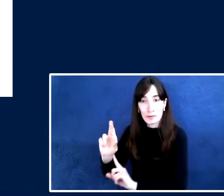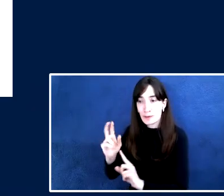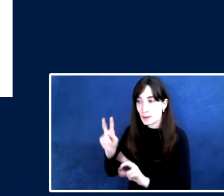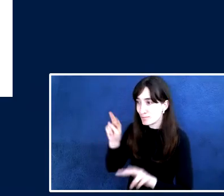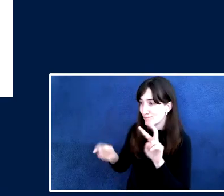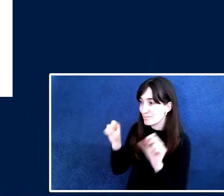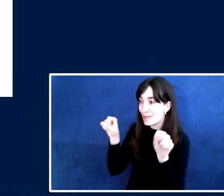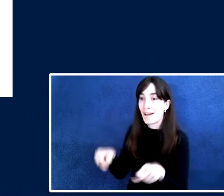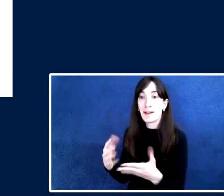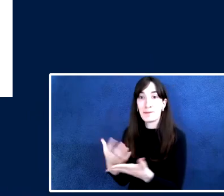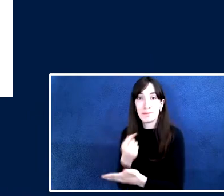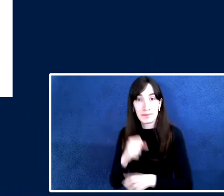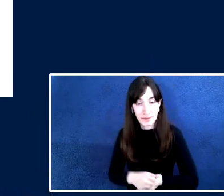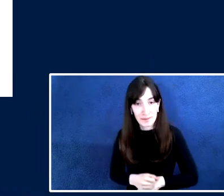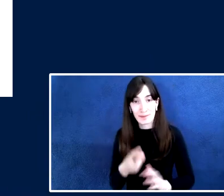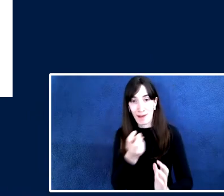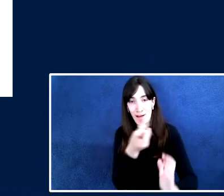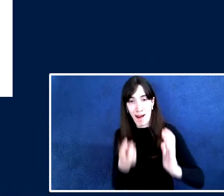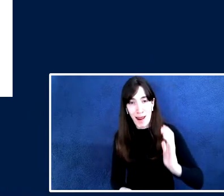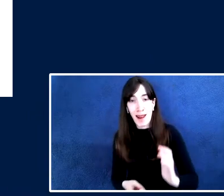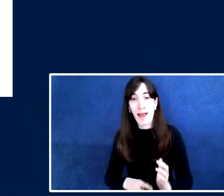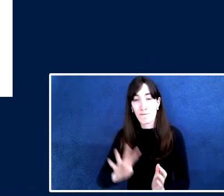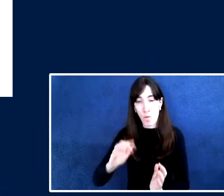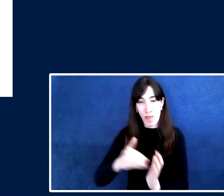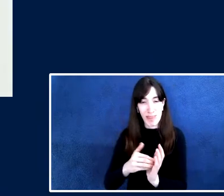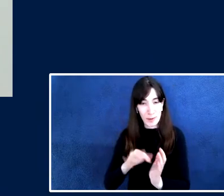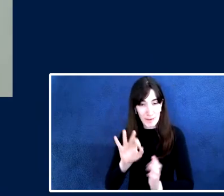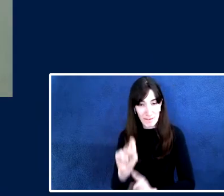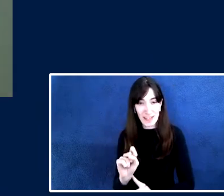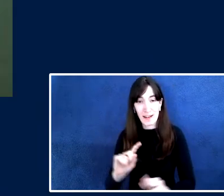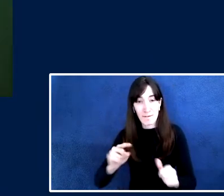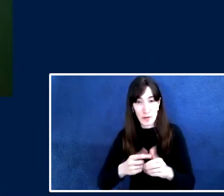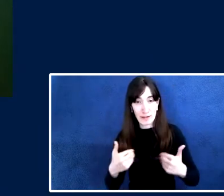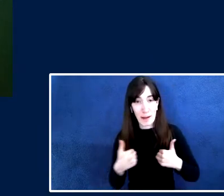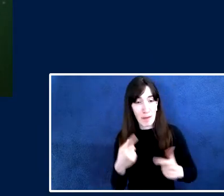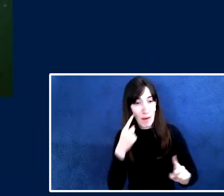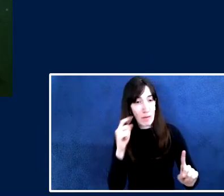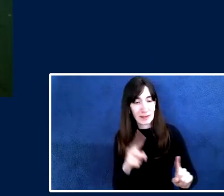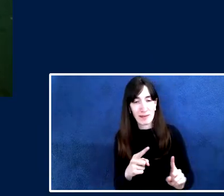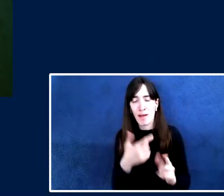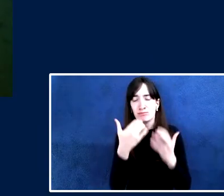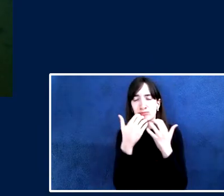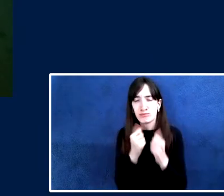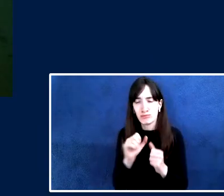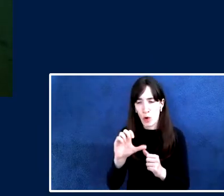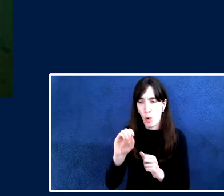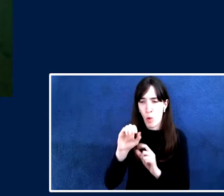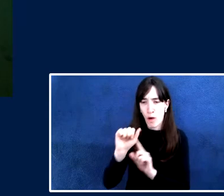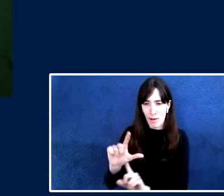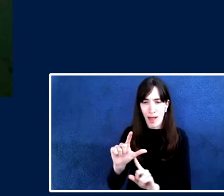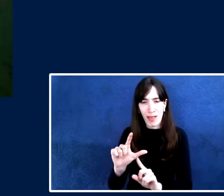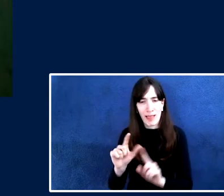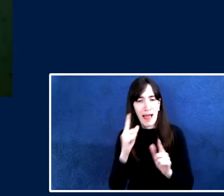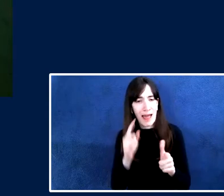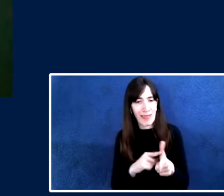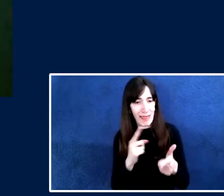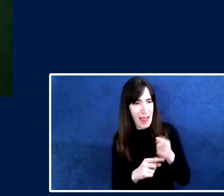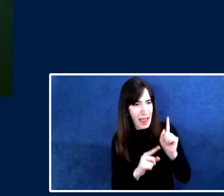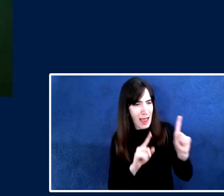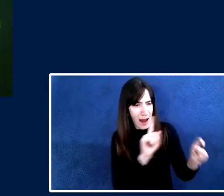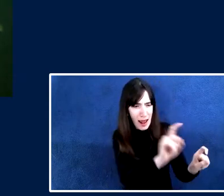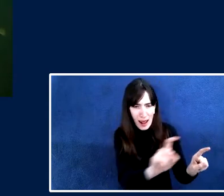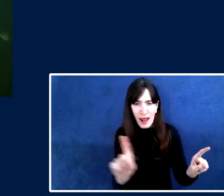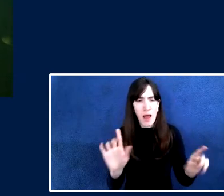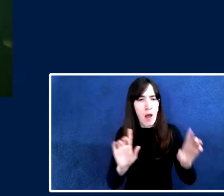We dove down 4,000 feet. The first animal we saw was a precious coral. We saw one coral after another, that